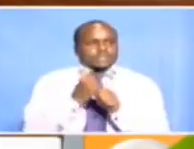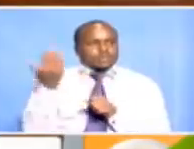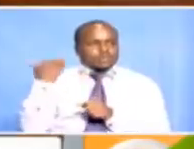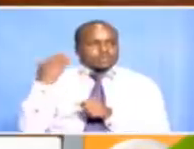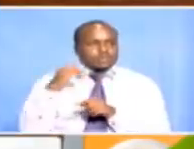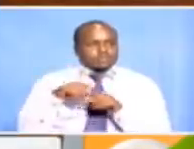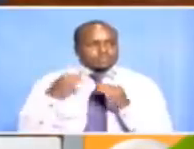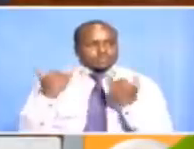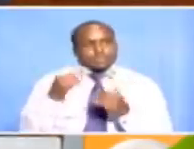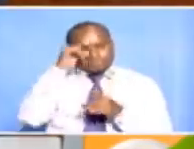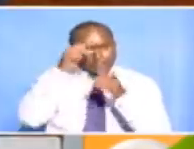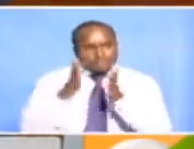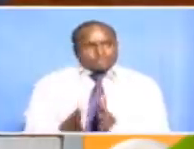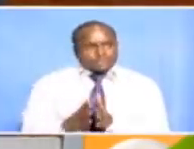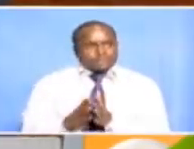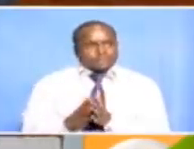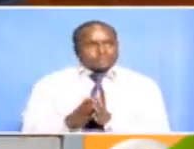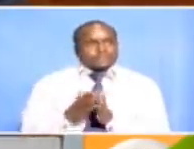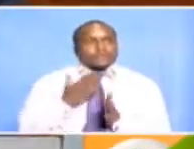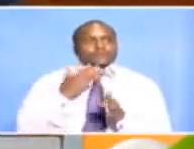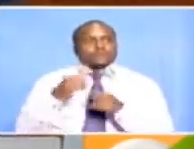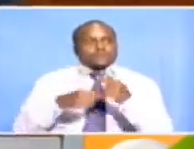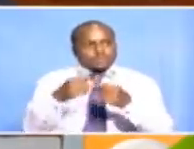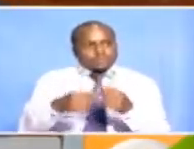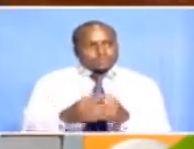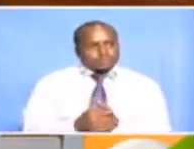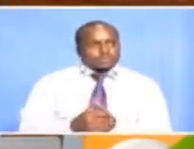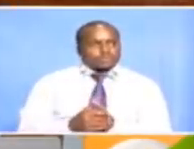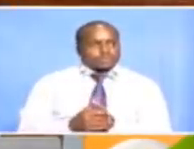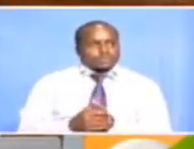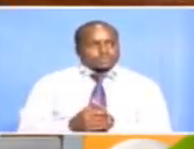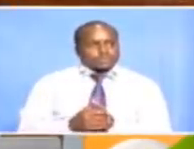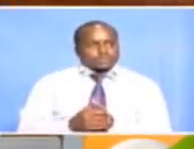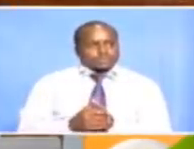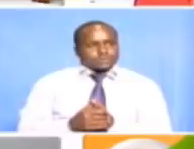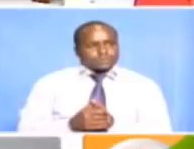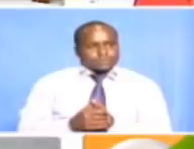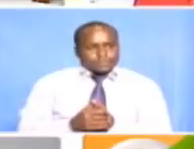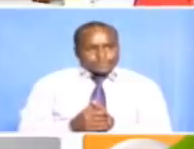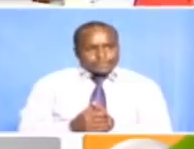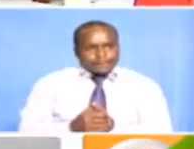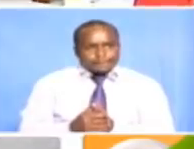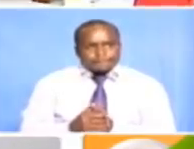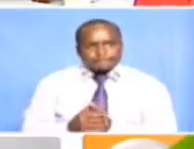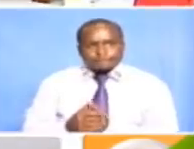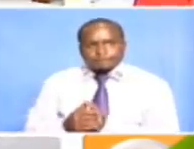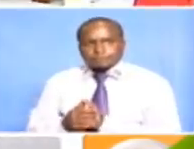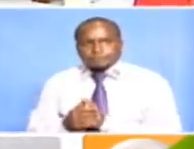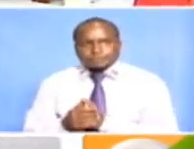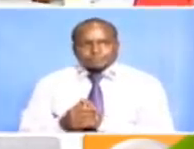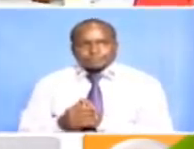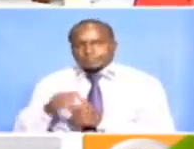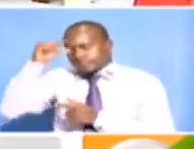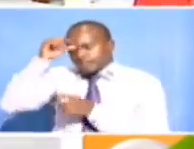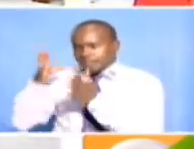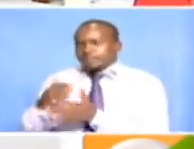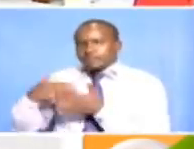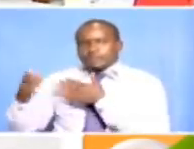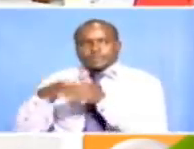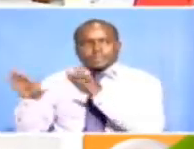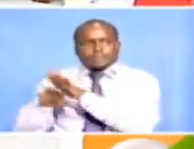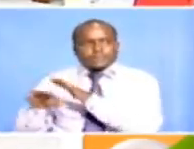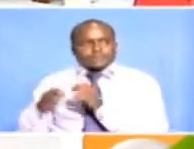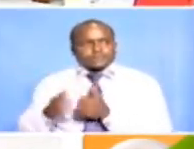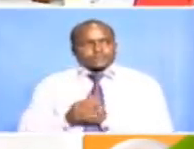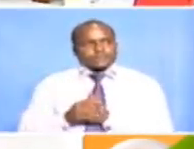Nairobi. Yes, you are. And I want to kwenda mbele mbele hata one day nienda hiyo mambo ingine. A governor without a deputy. That is